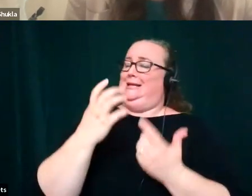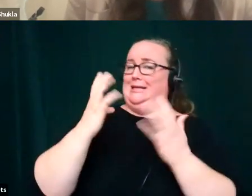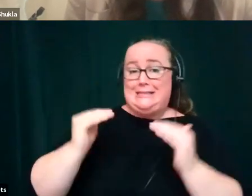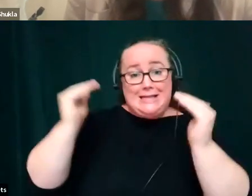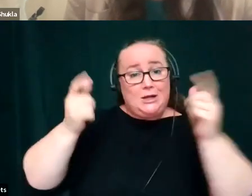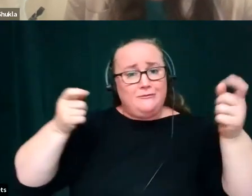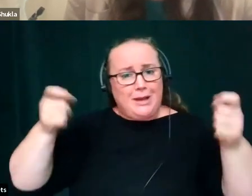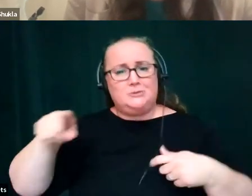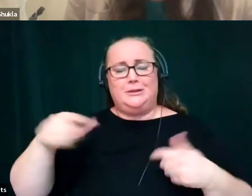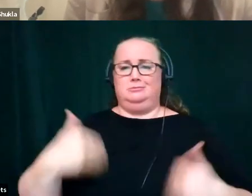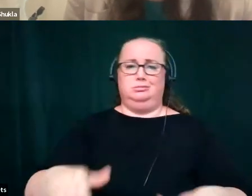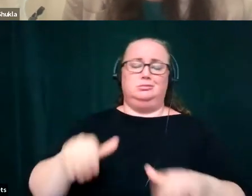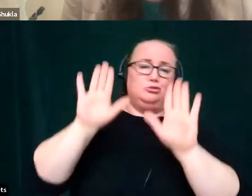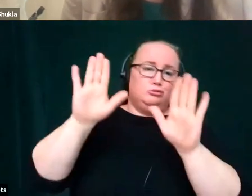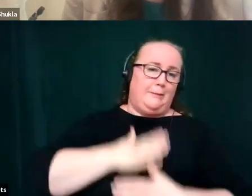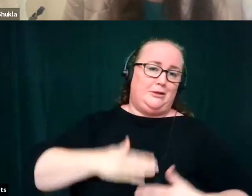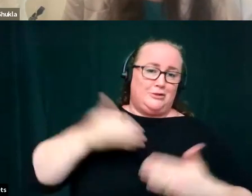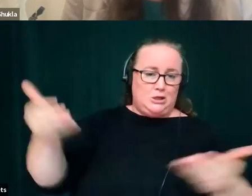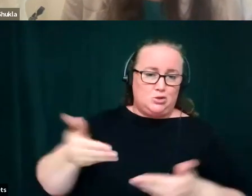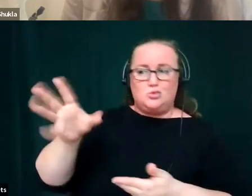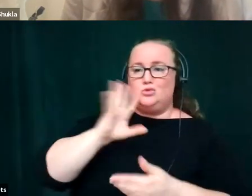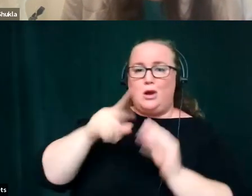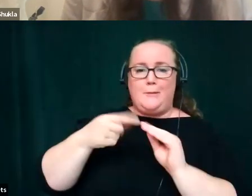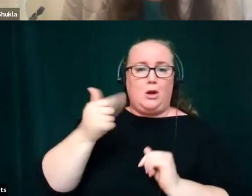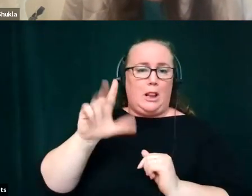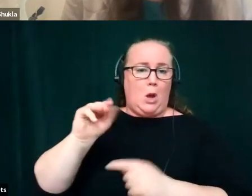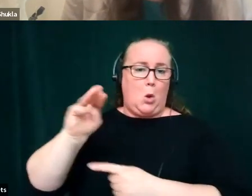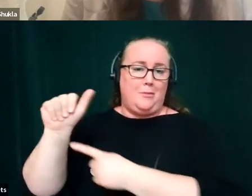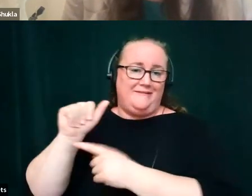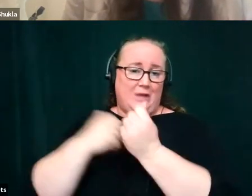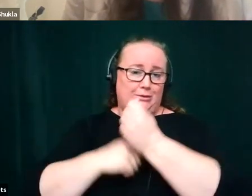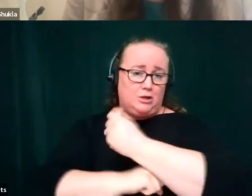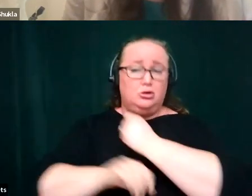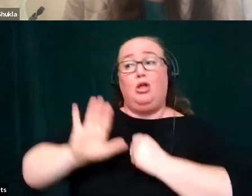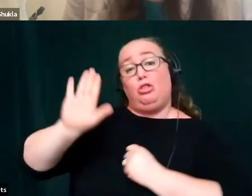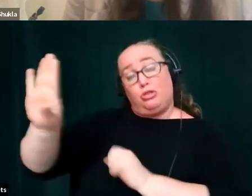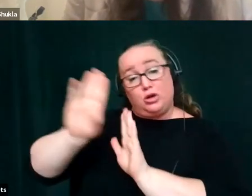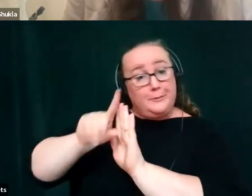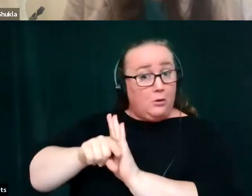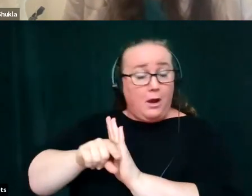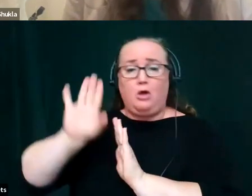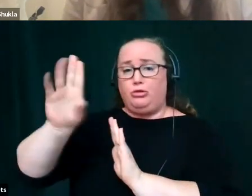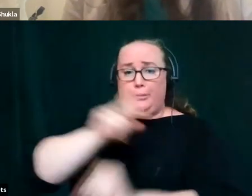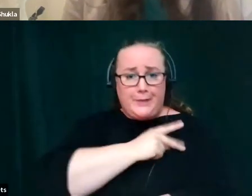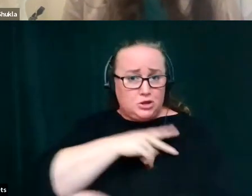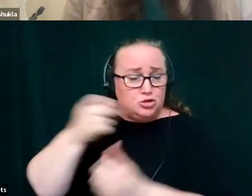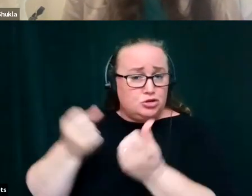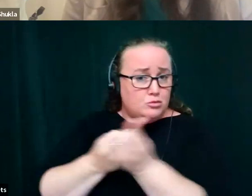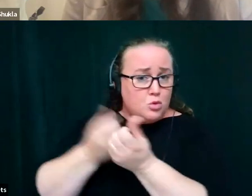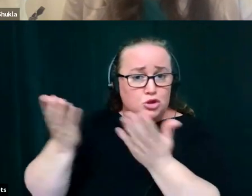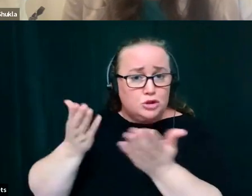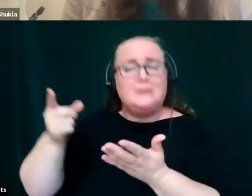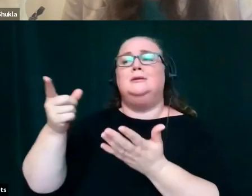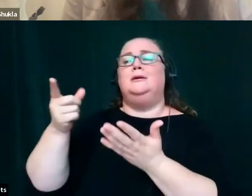me great pleasure to introduce her to speak about the Glaucoma Foundation's background and all of their patient support services as well.